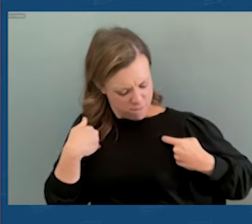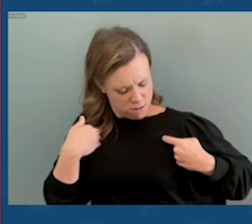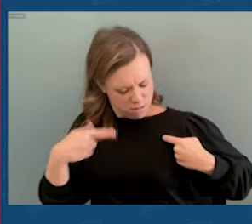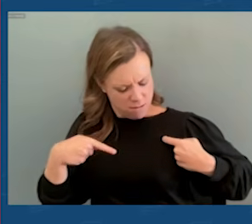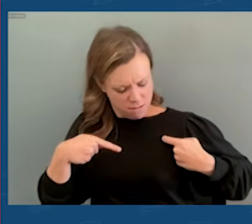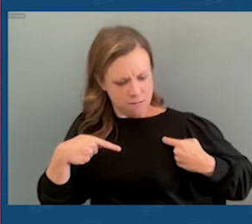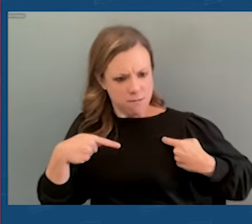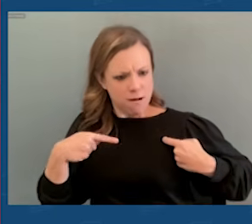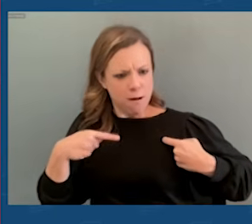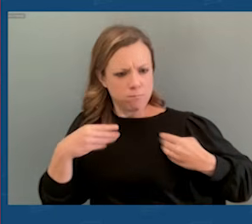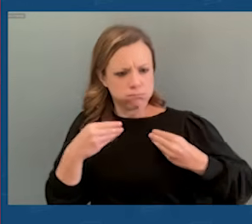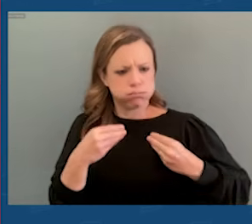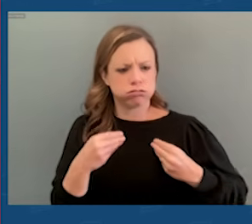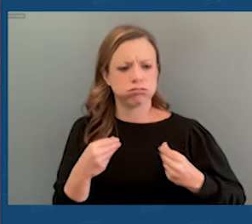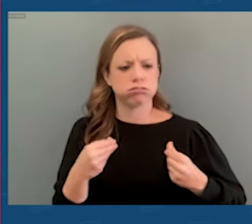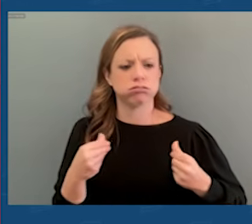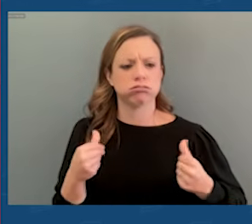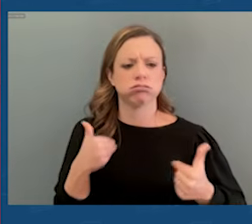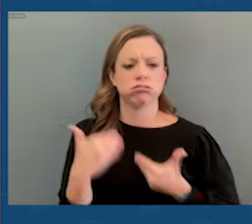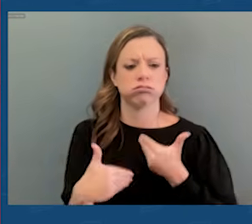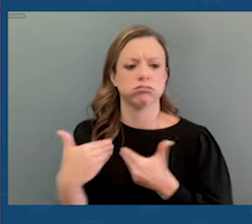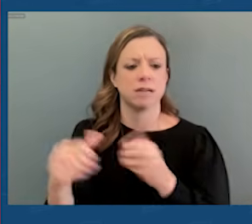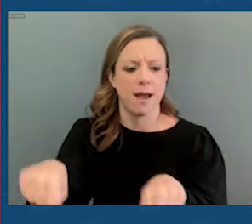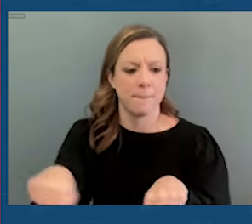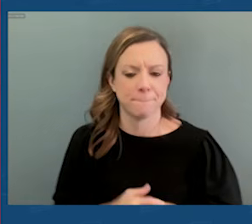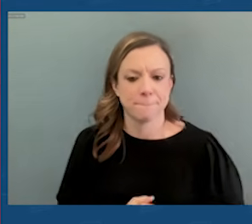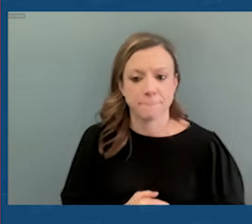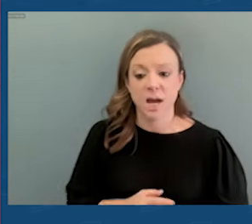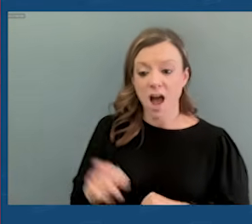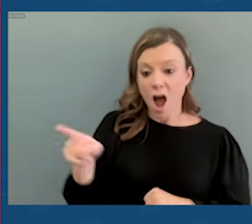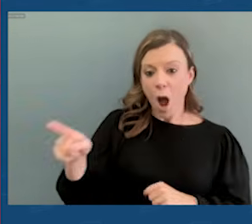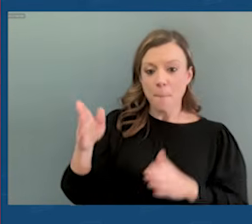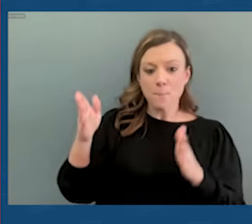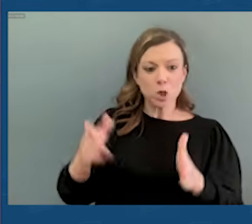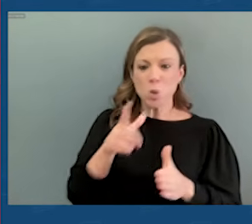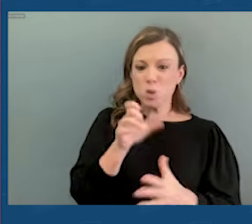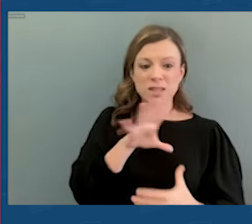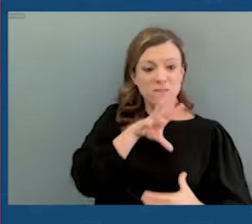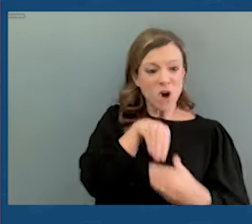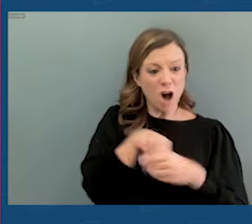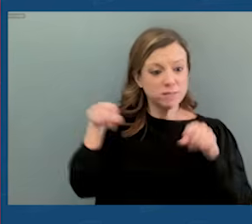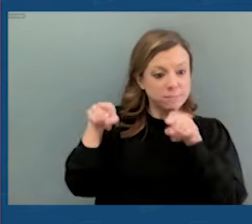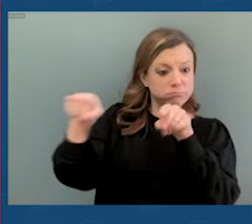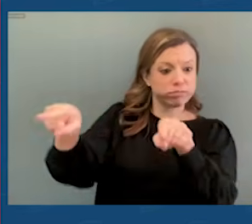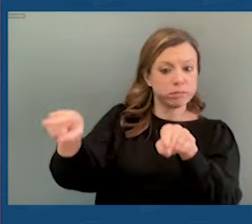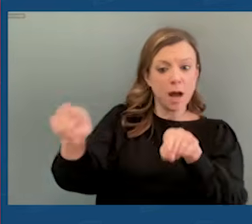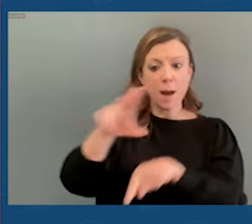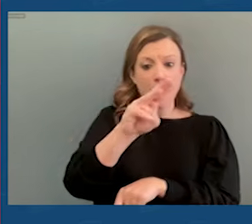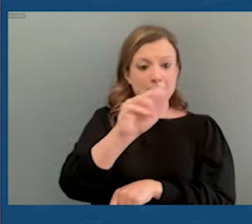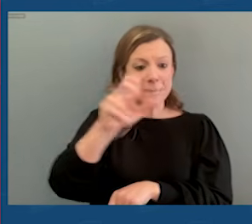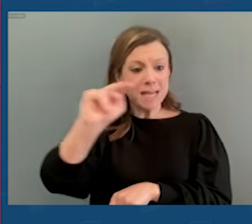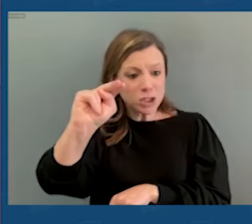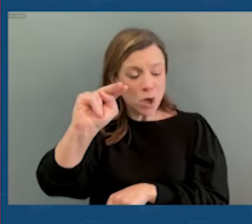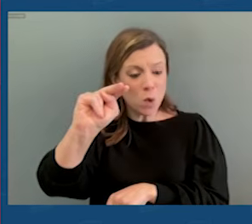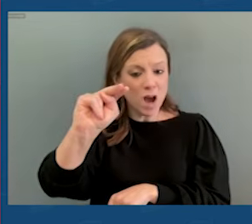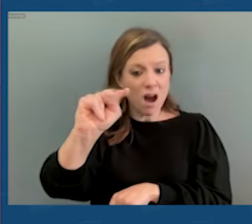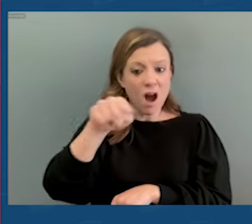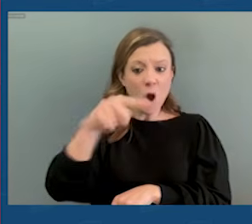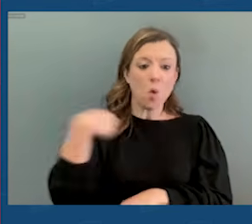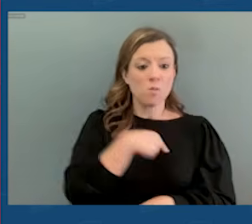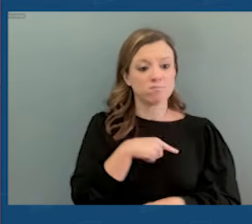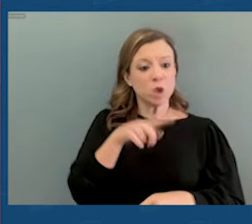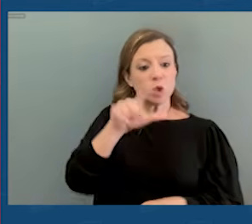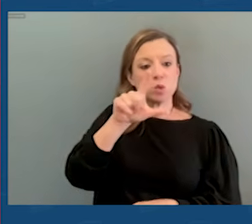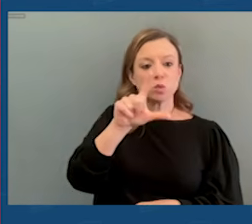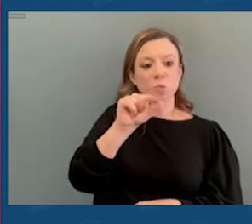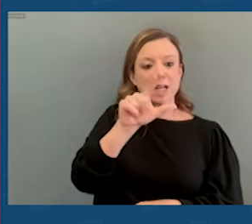as a scholar of the African-American experience and someone who's been involved in analogous efforts in Minnesota as one of the 3 appointed conveners of the 2021 St. Paul